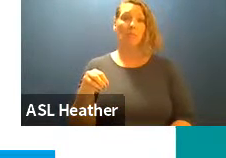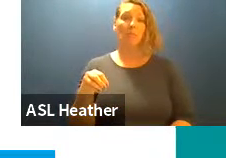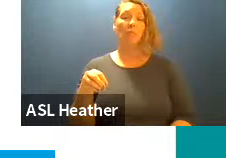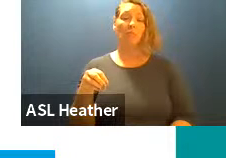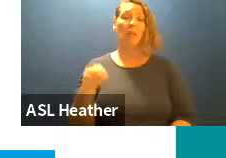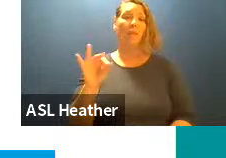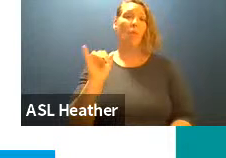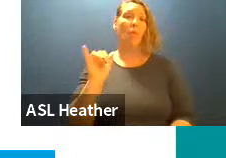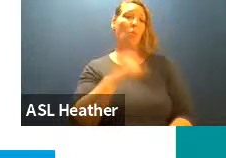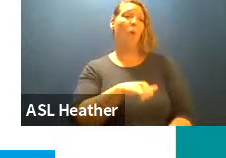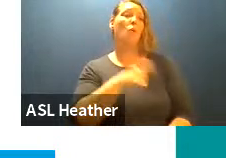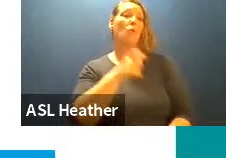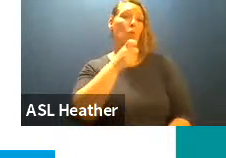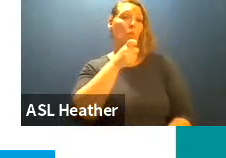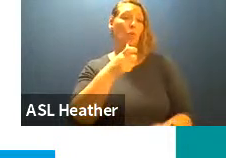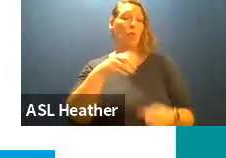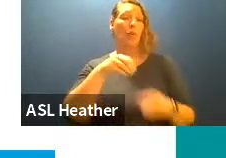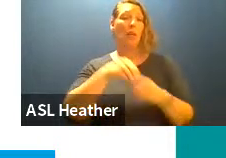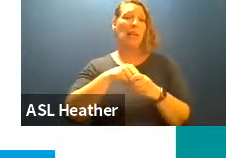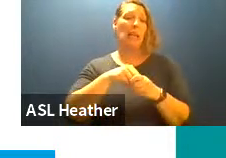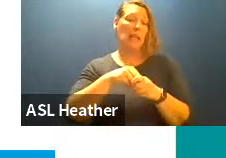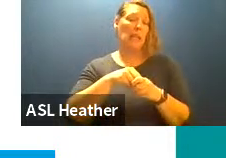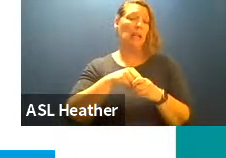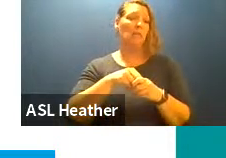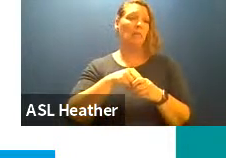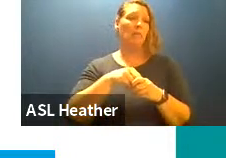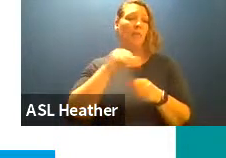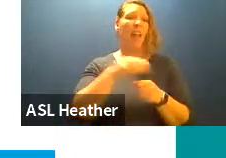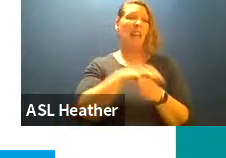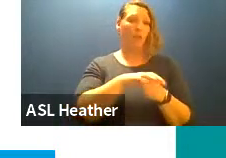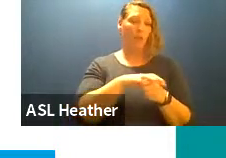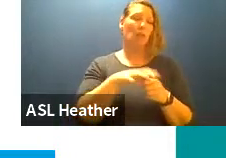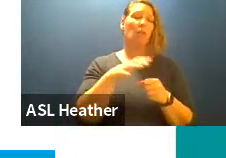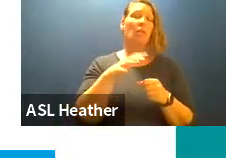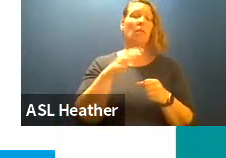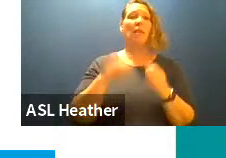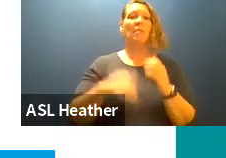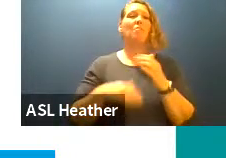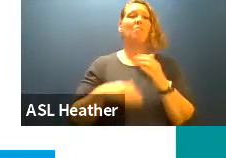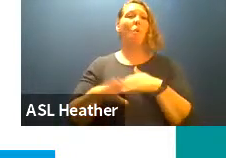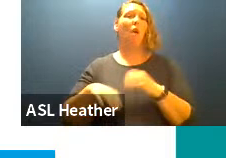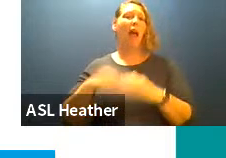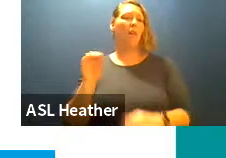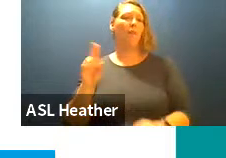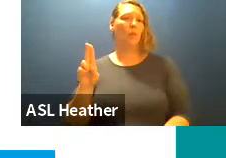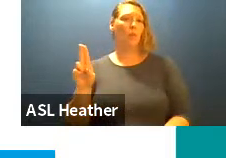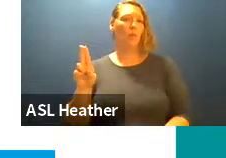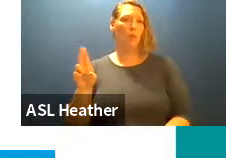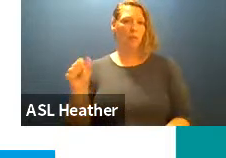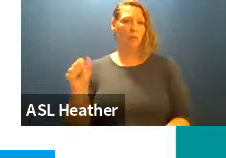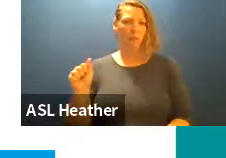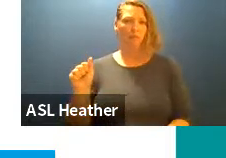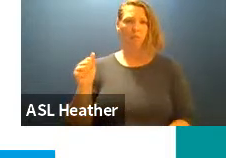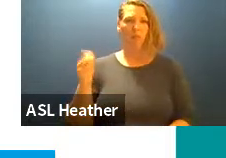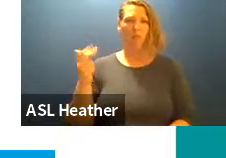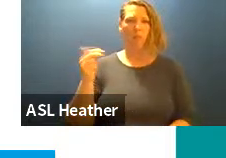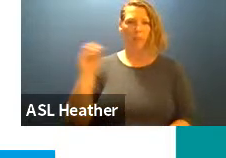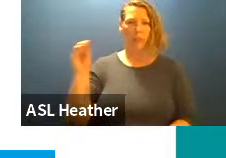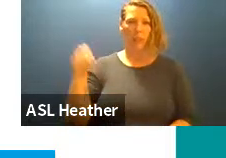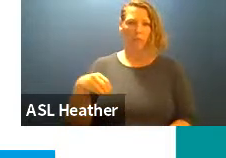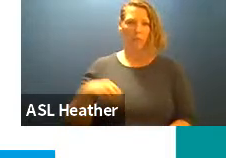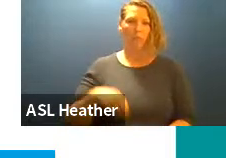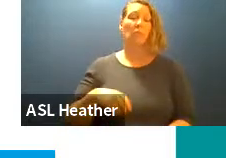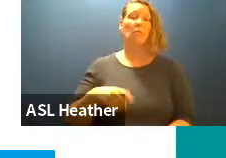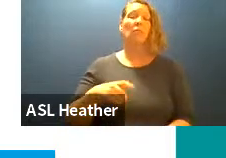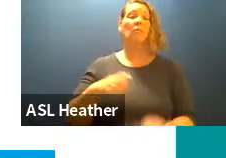of those who are in the program area are born outside the US, compared to 13% region, so a little lower.